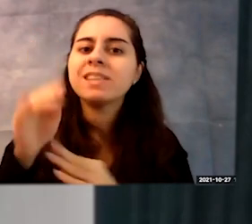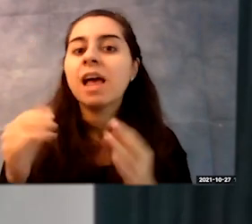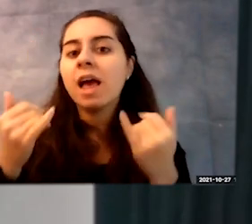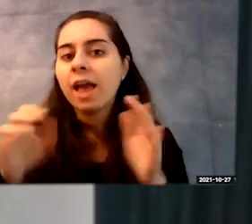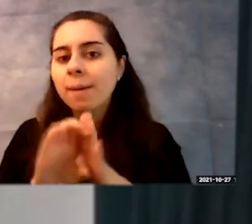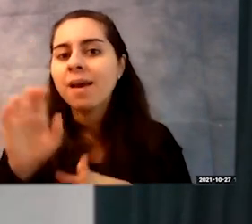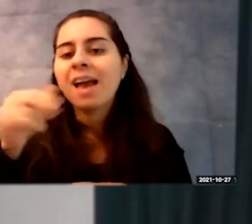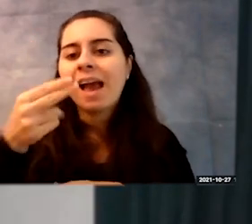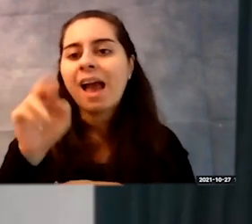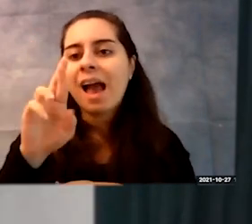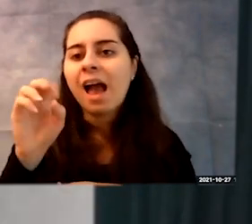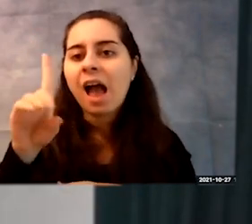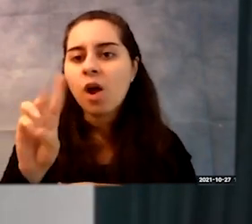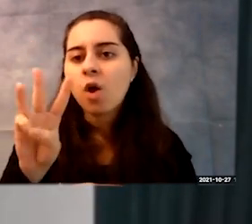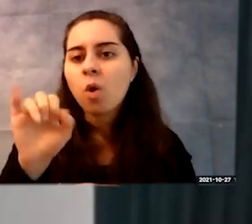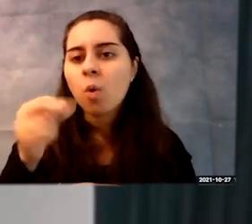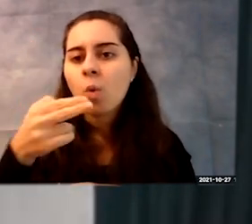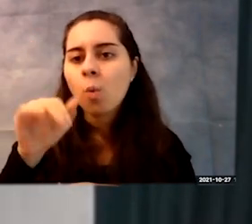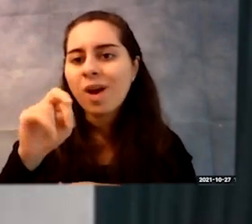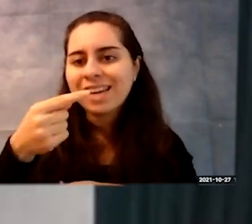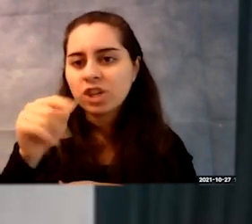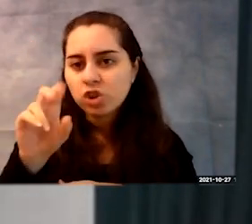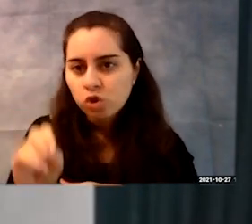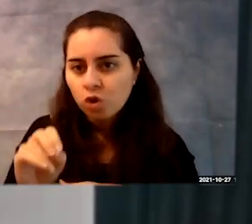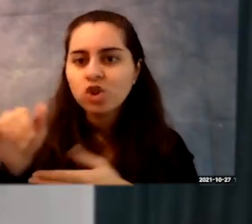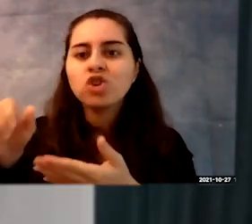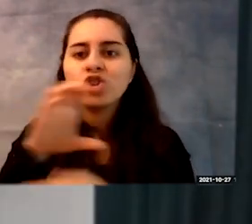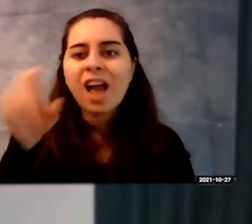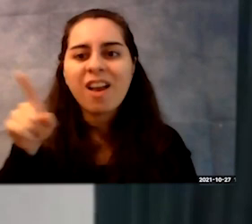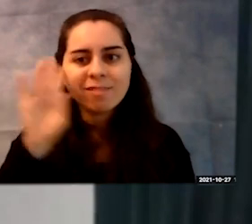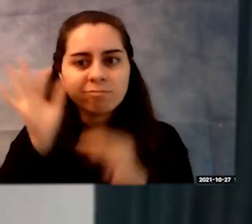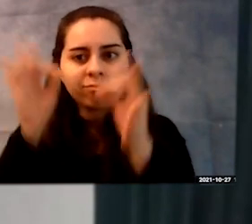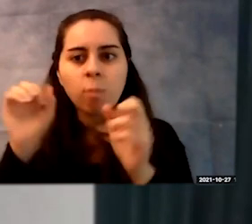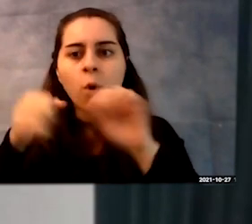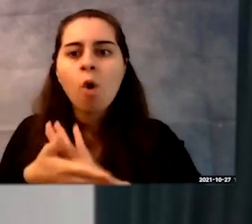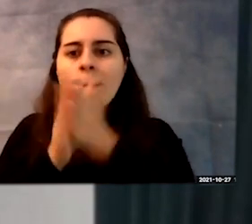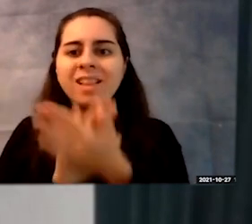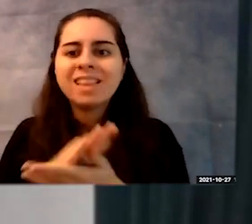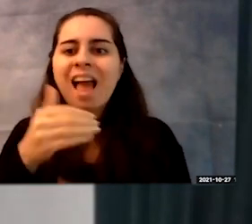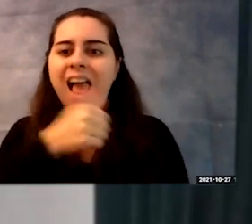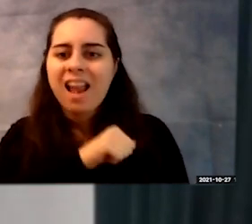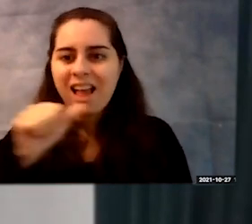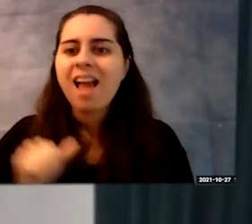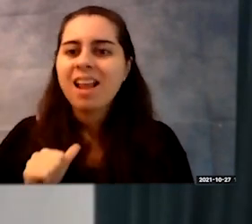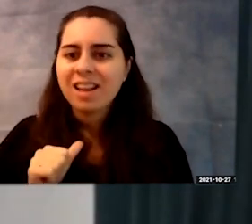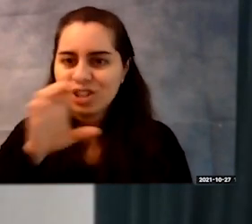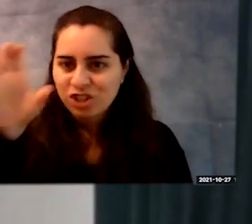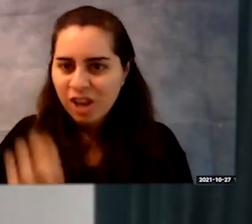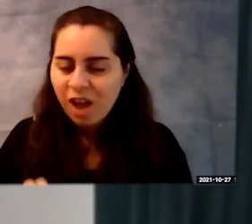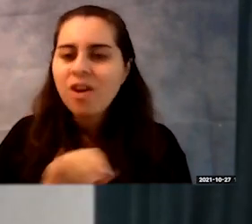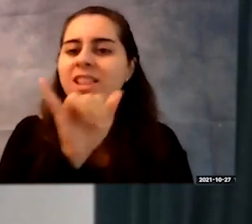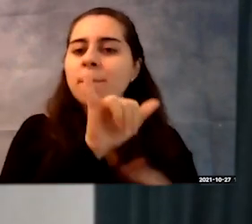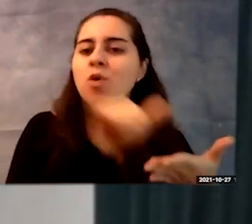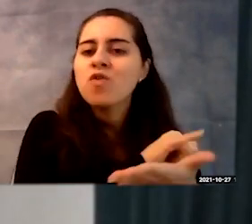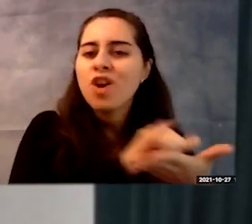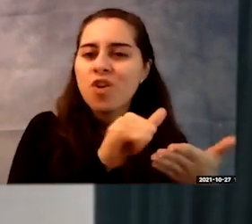of Washington in Chicago in the 1980s, and David Dinkins in the 90s in New York City, fueled